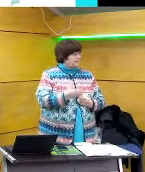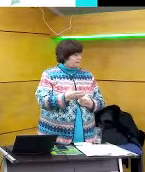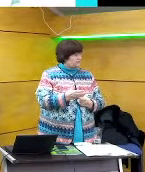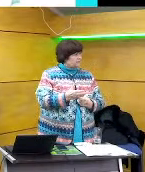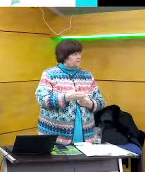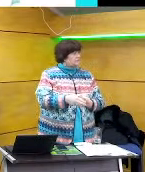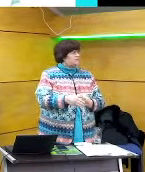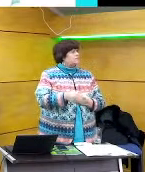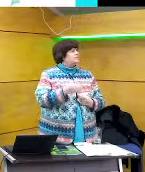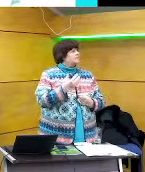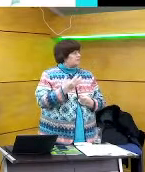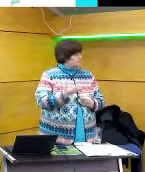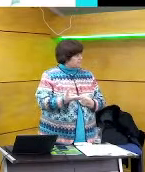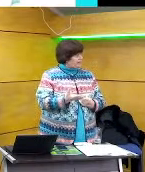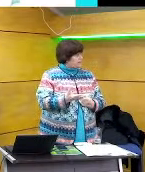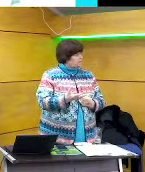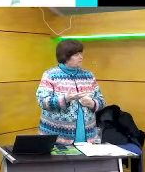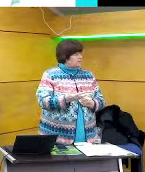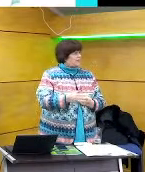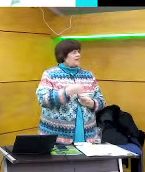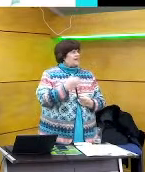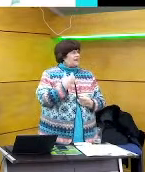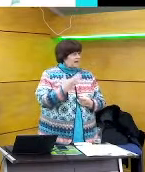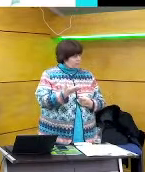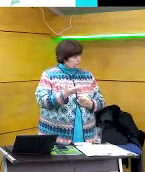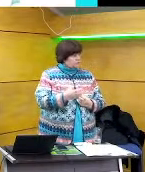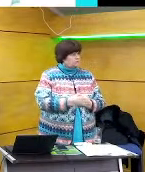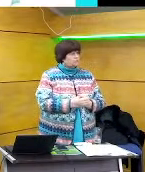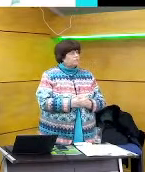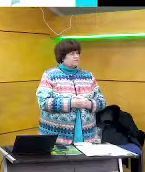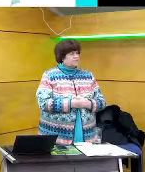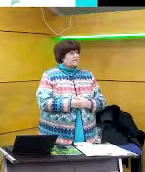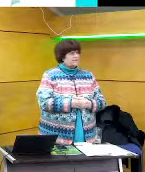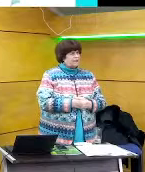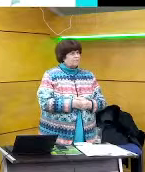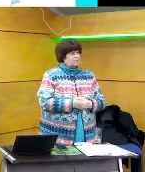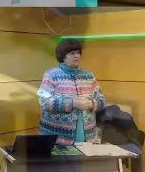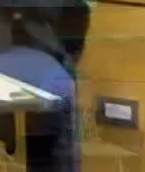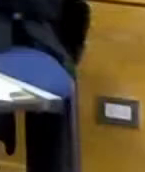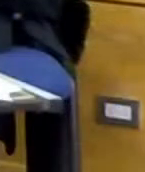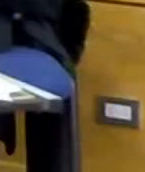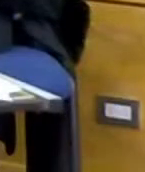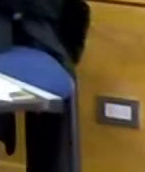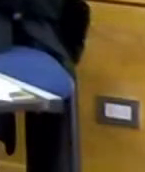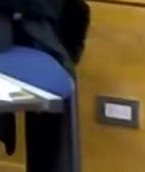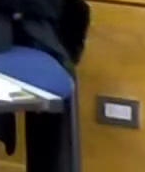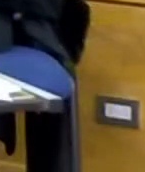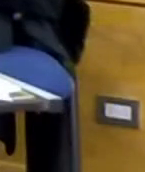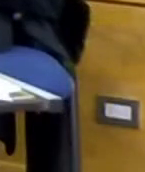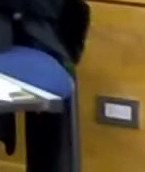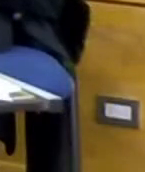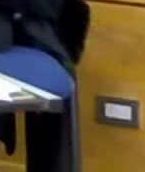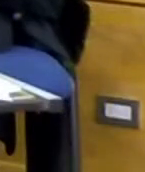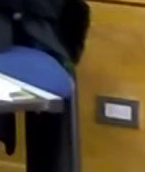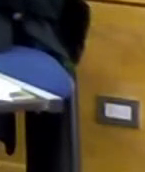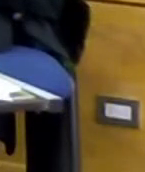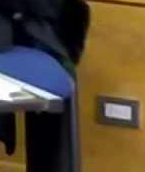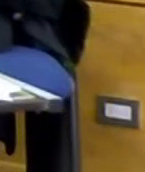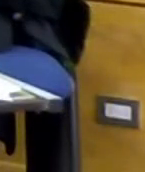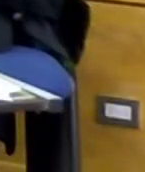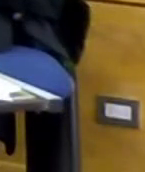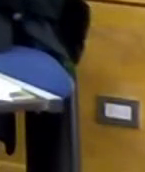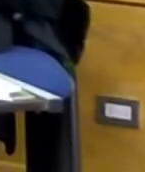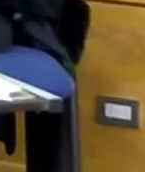the letter sound, and how to say that particular word. Particularly